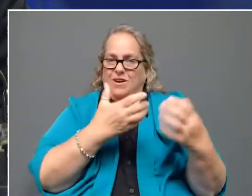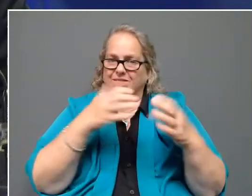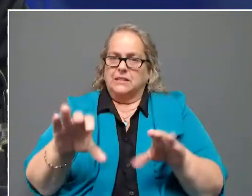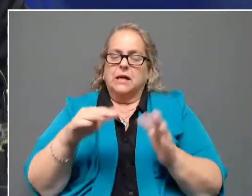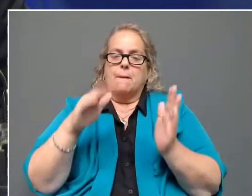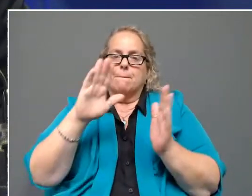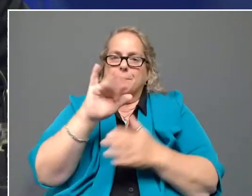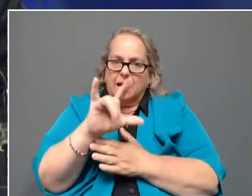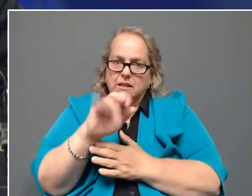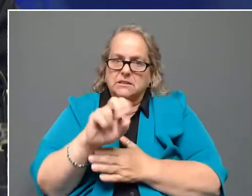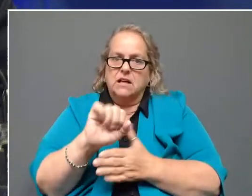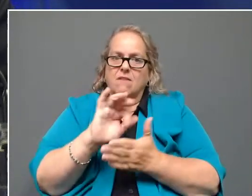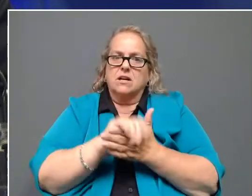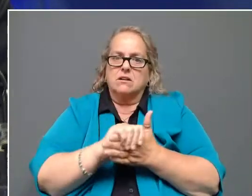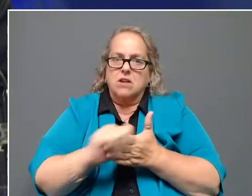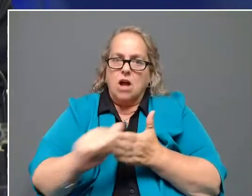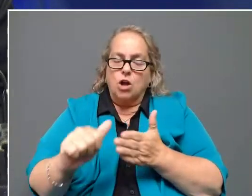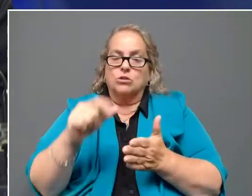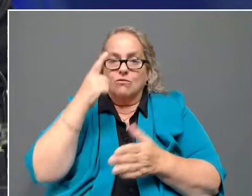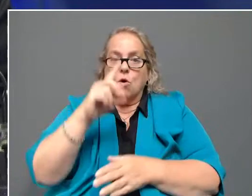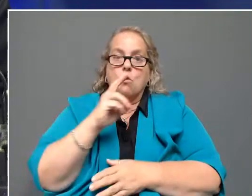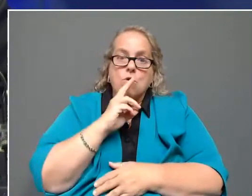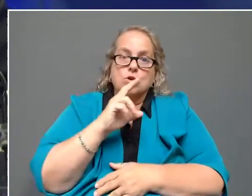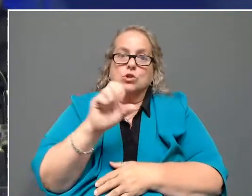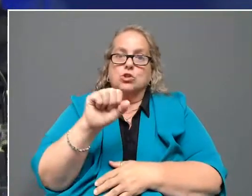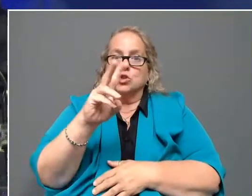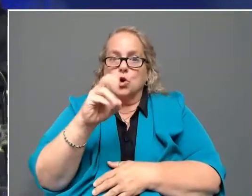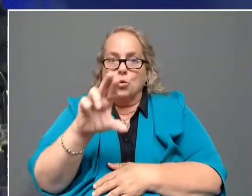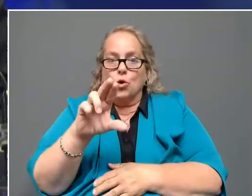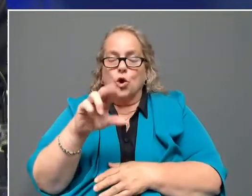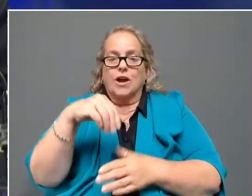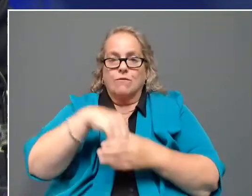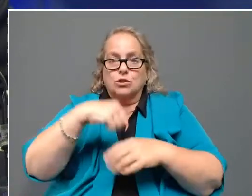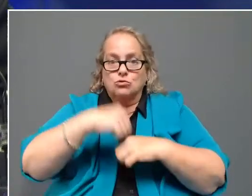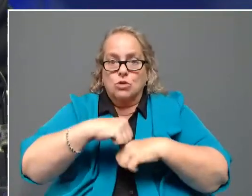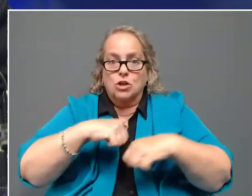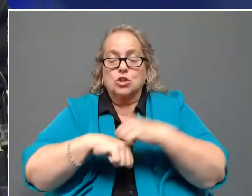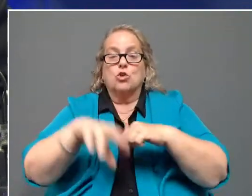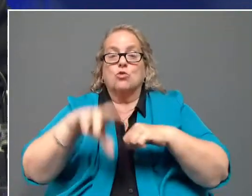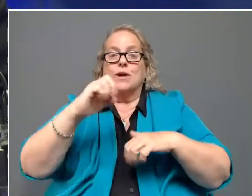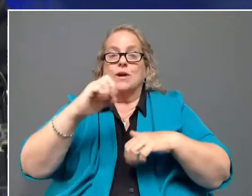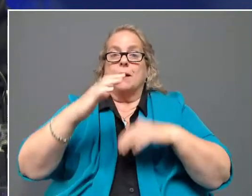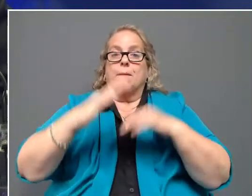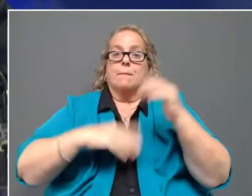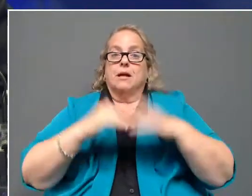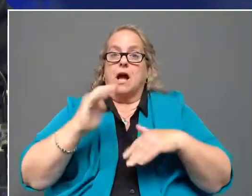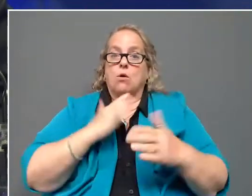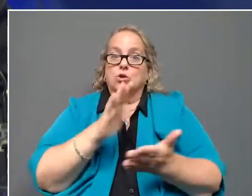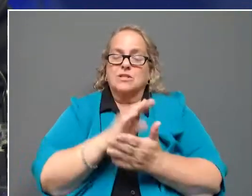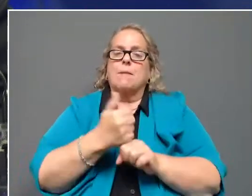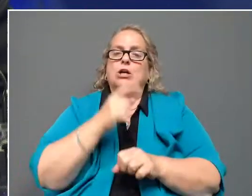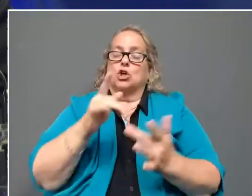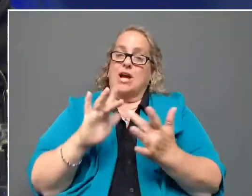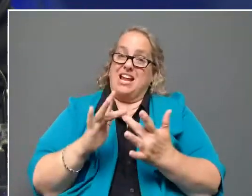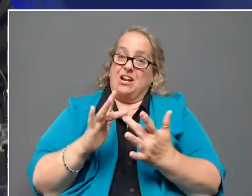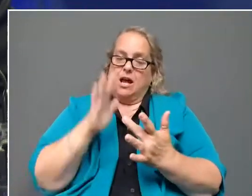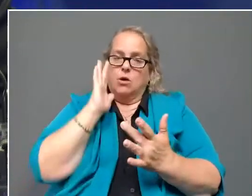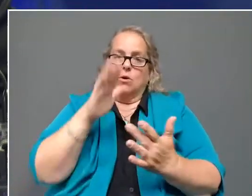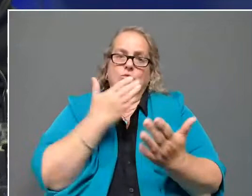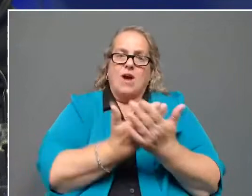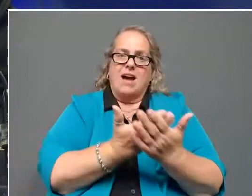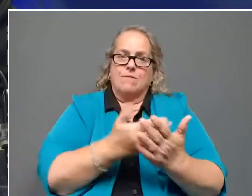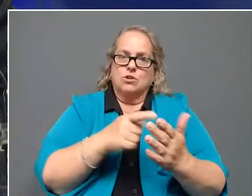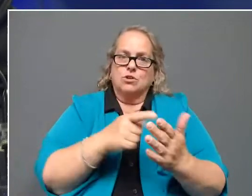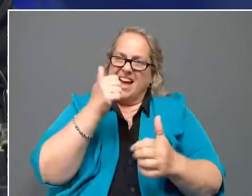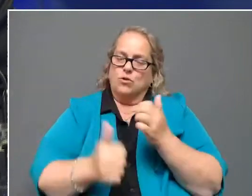sewer infrastructure, in rebuilding our schools, and in making sure broadband can reach every part of Kentucky. And I look forward to working with you to